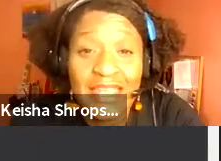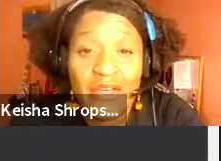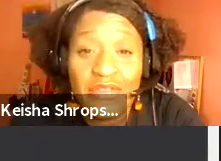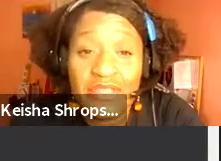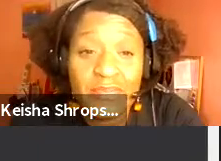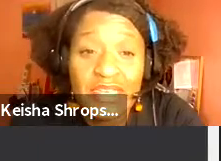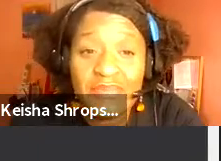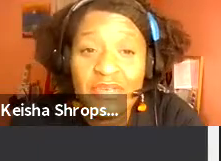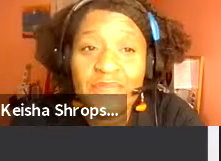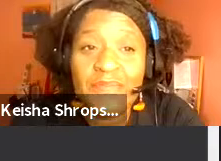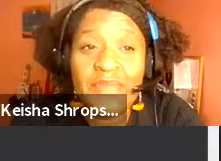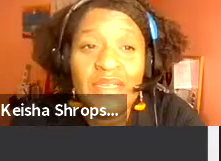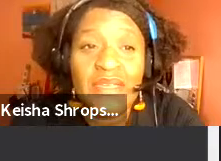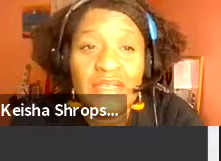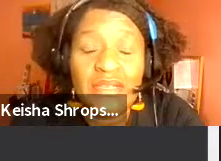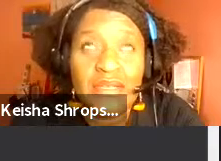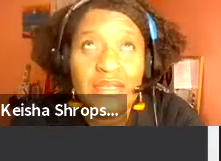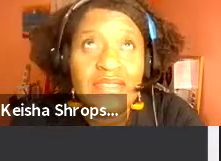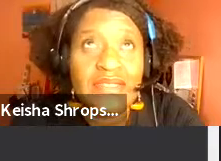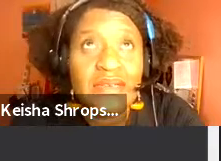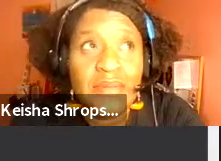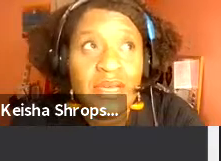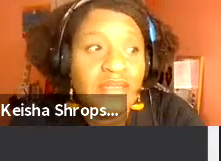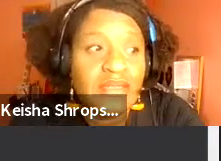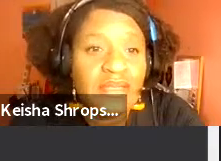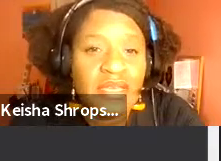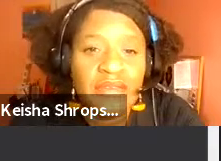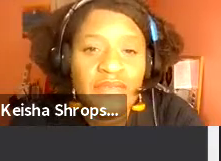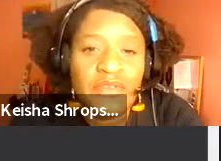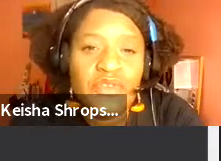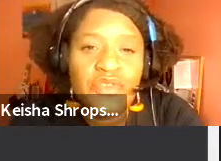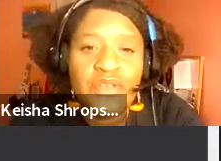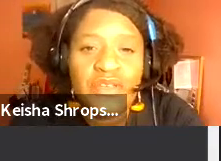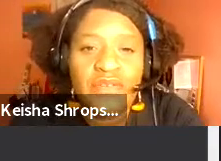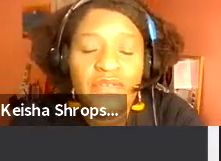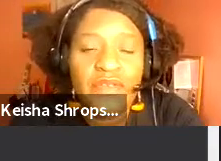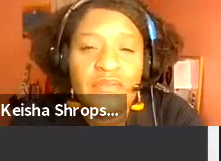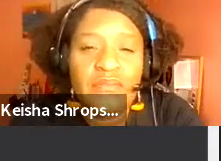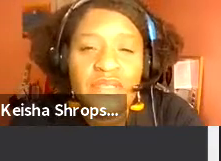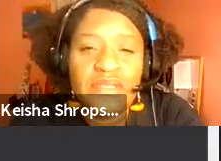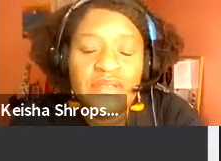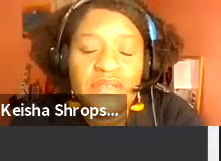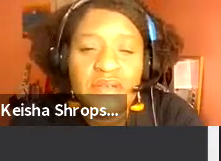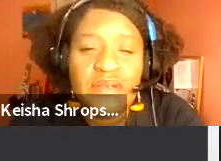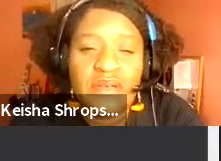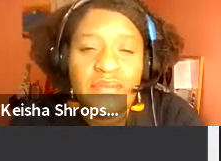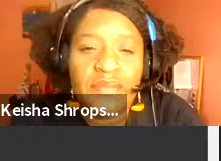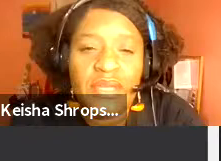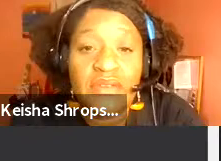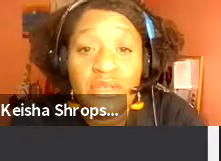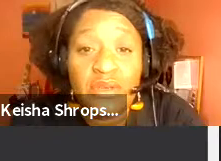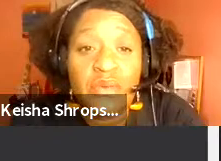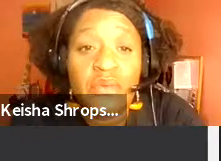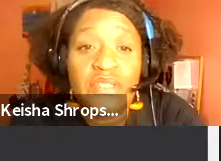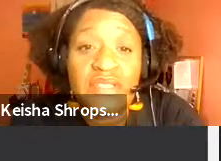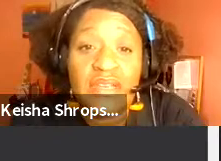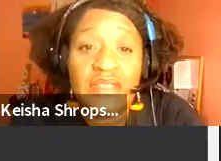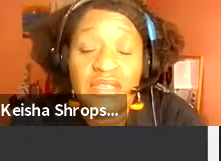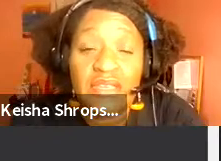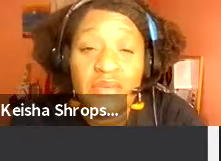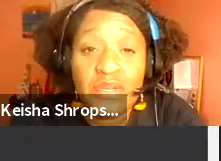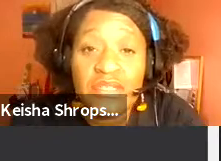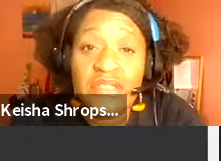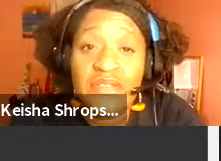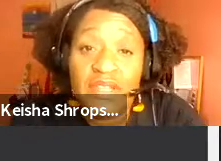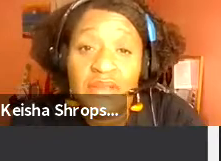and out the space. But let's think about this like in the future, if Mr. Antonio